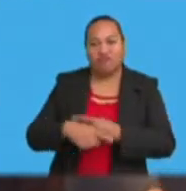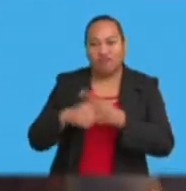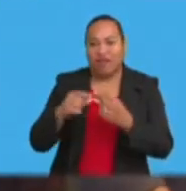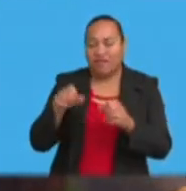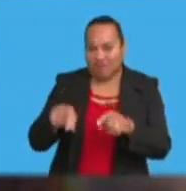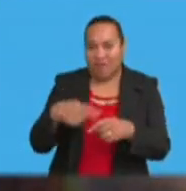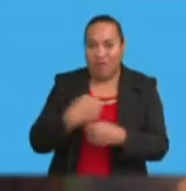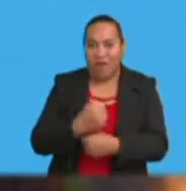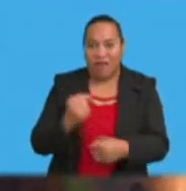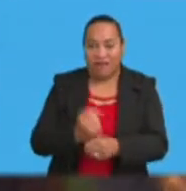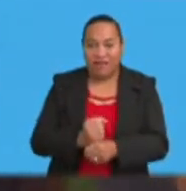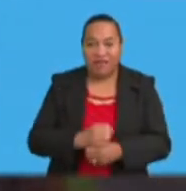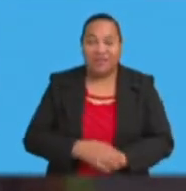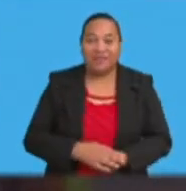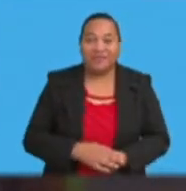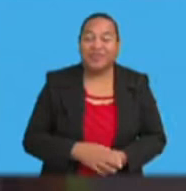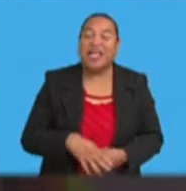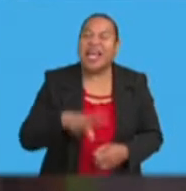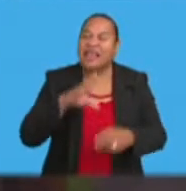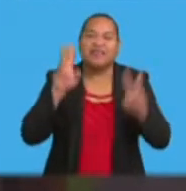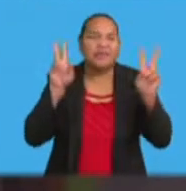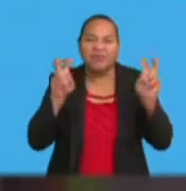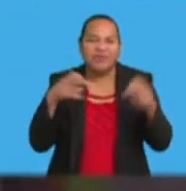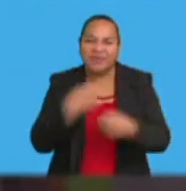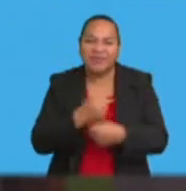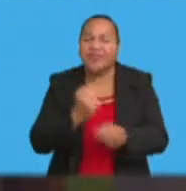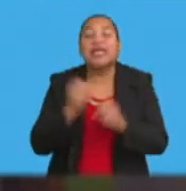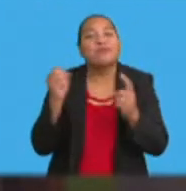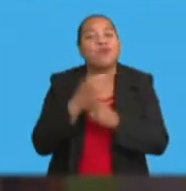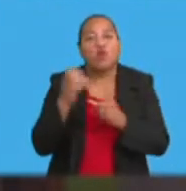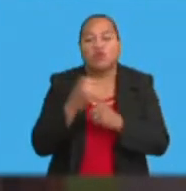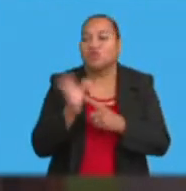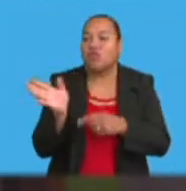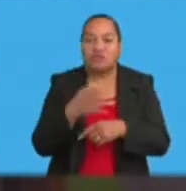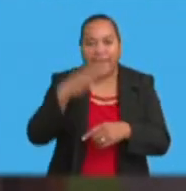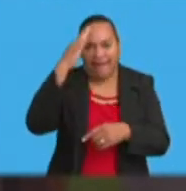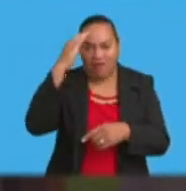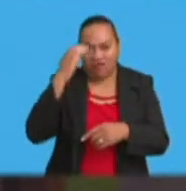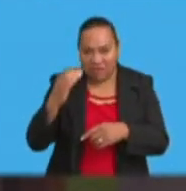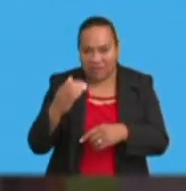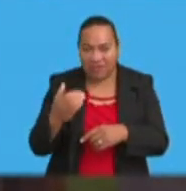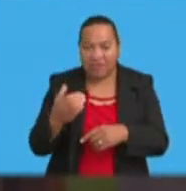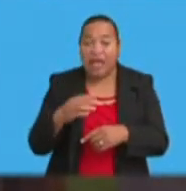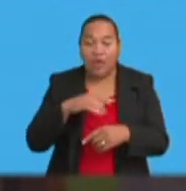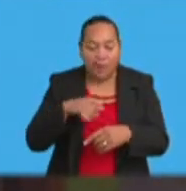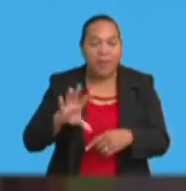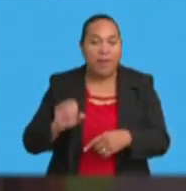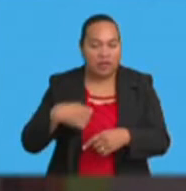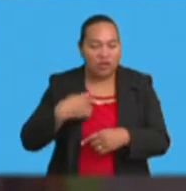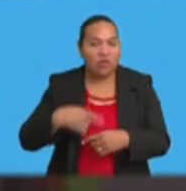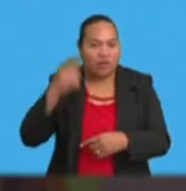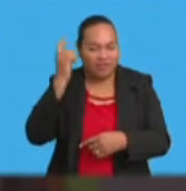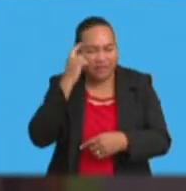run. Productivity, Madam Speaker, is something that's important to any country. It's something that we have to constantly think about. And